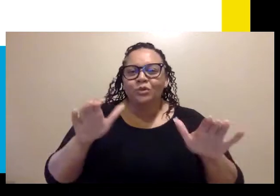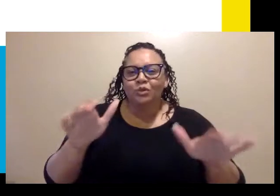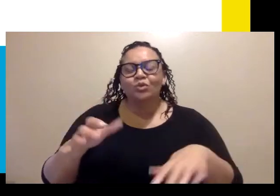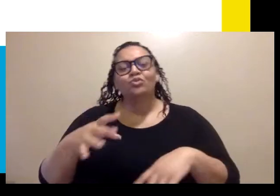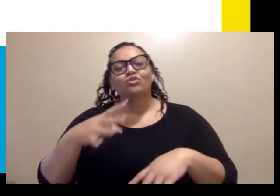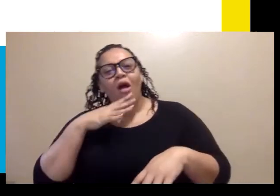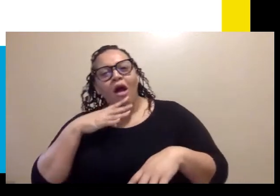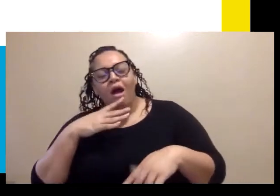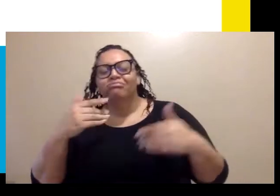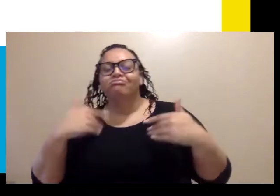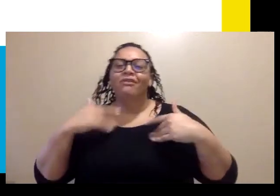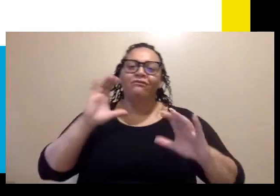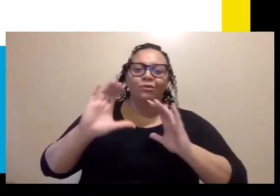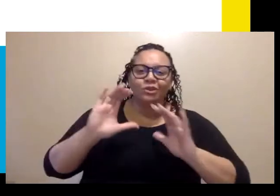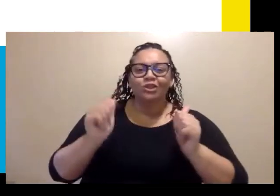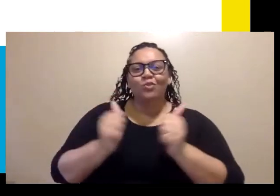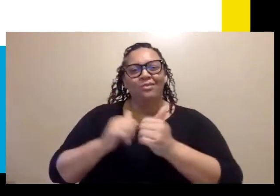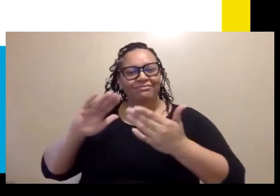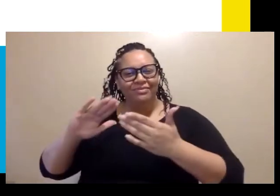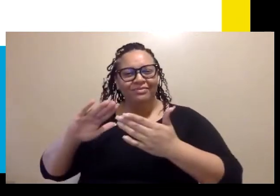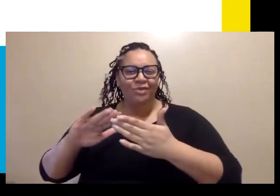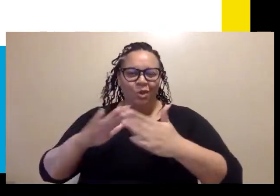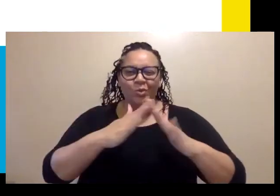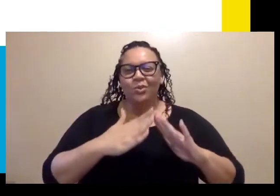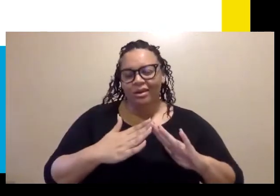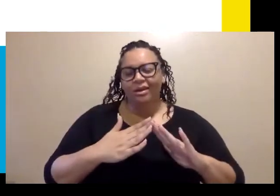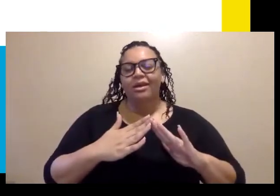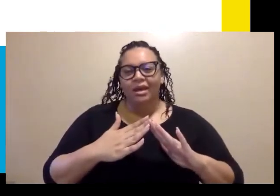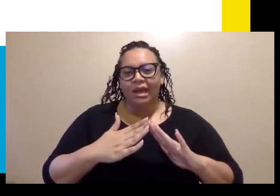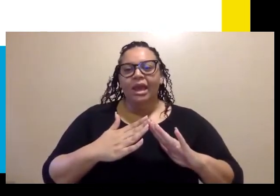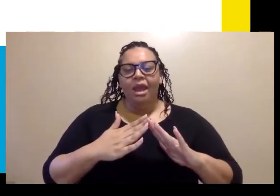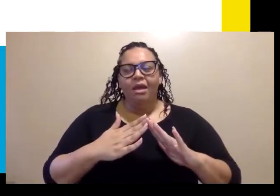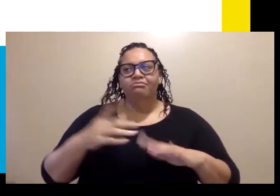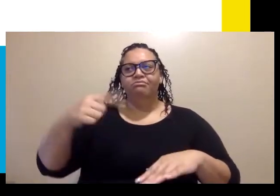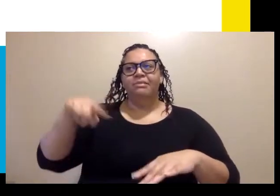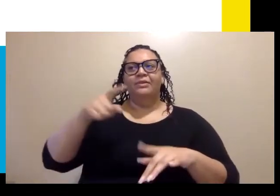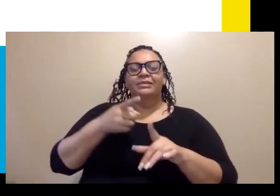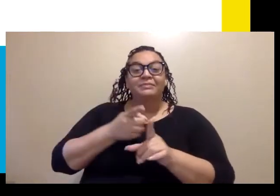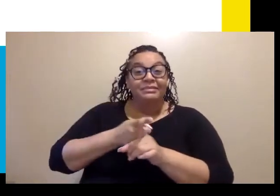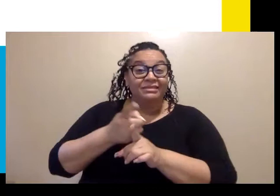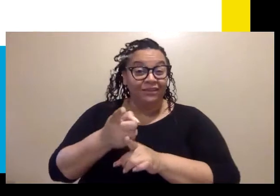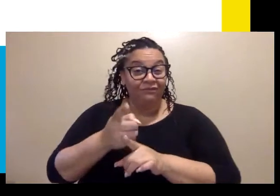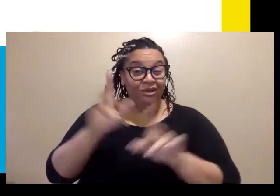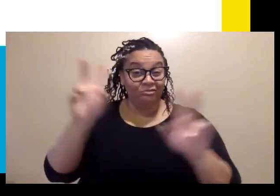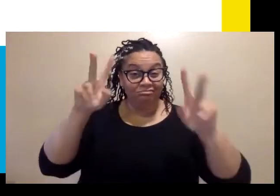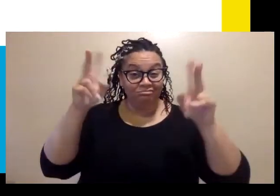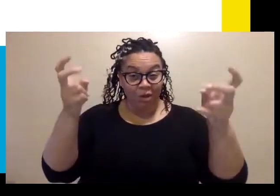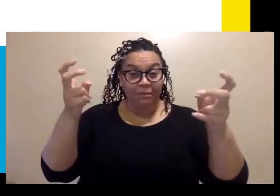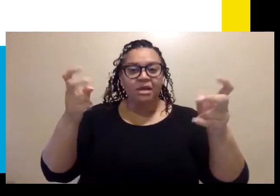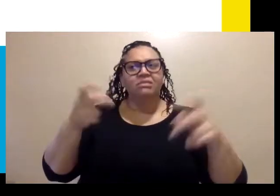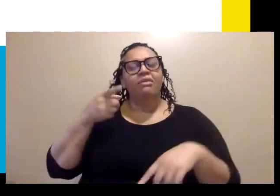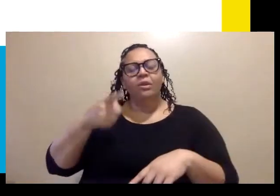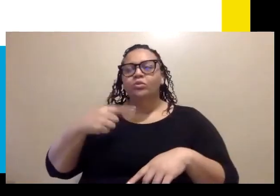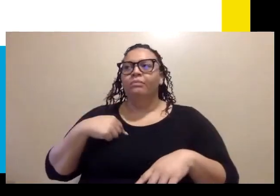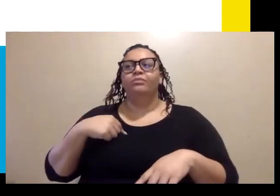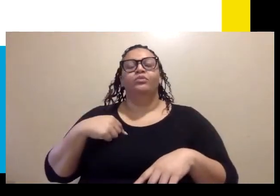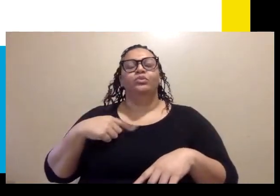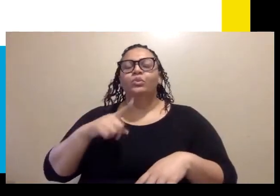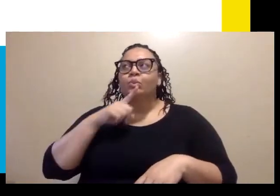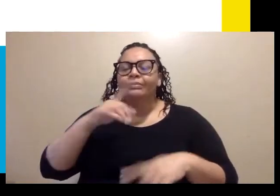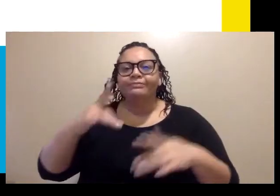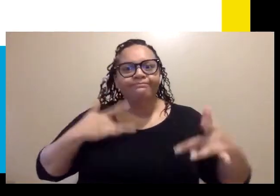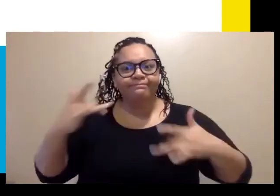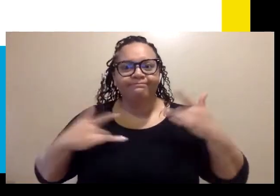have conversations with the community, and there's specific topics. This one was something that I was super excited to